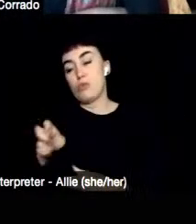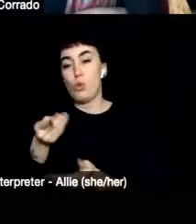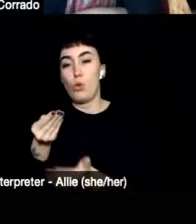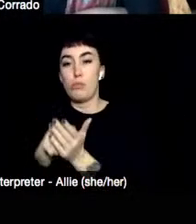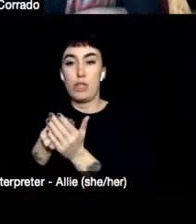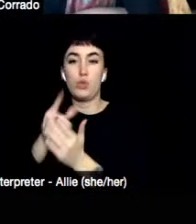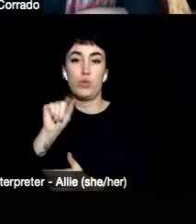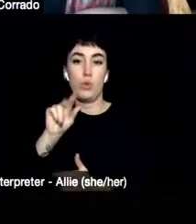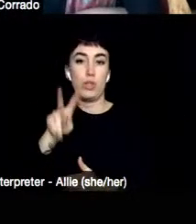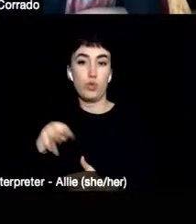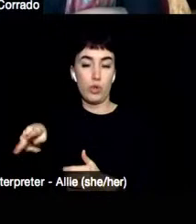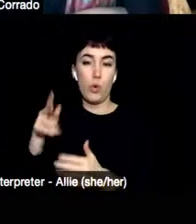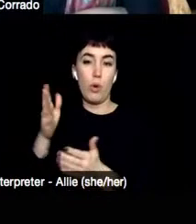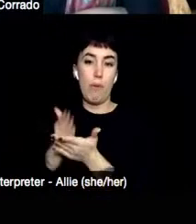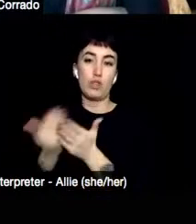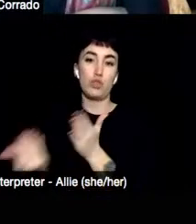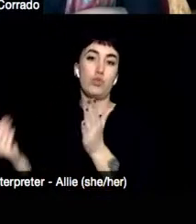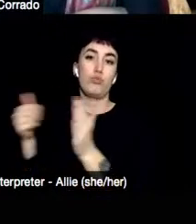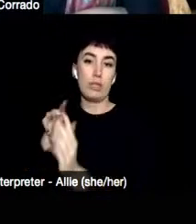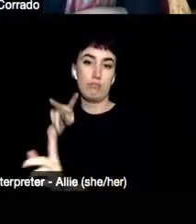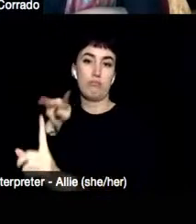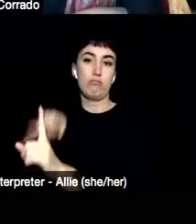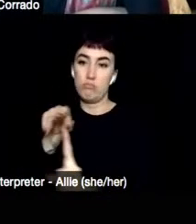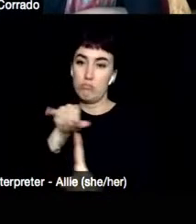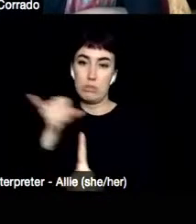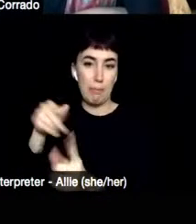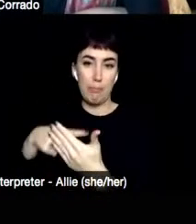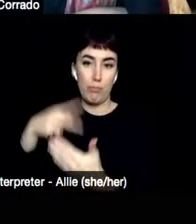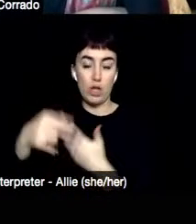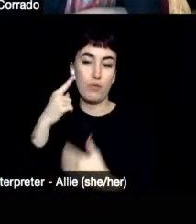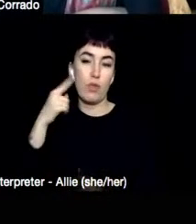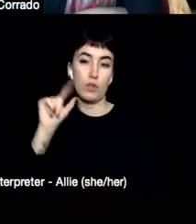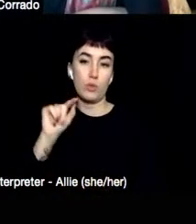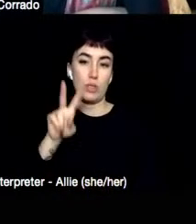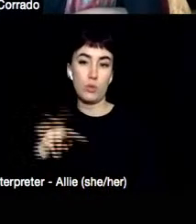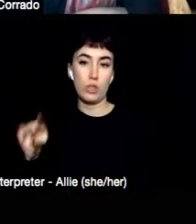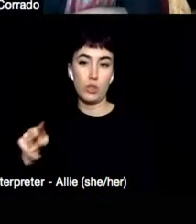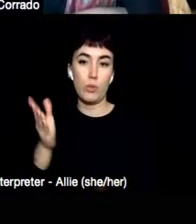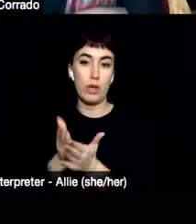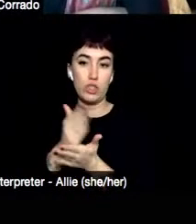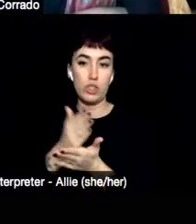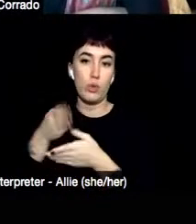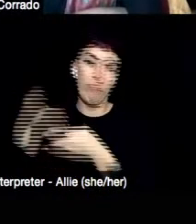budget. So we'll reappropriate them in the 2022 budget.